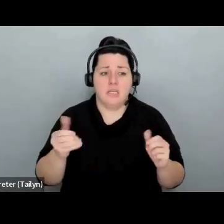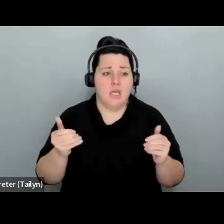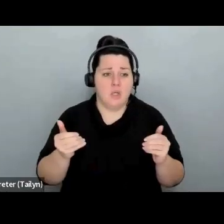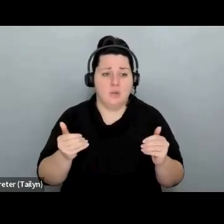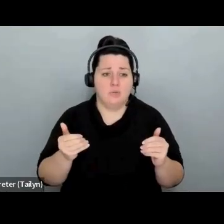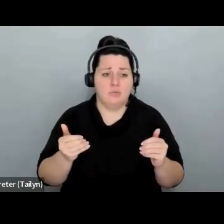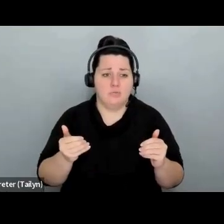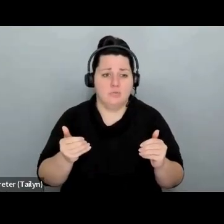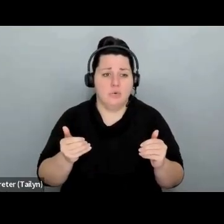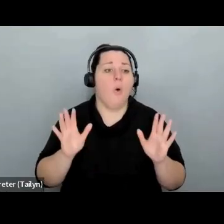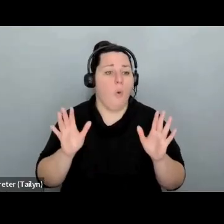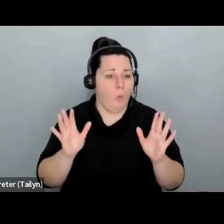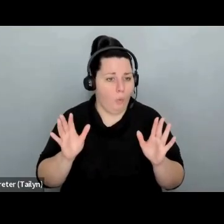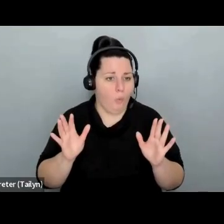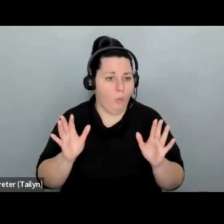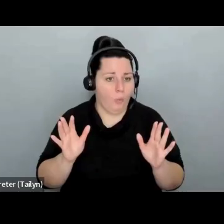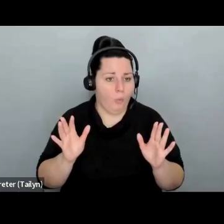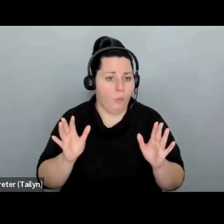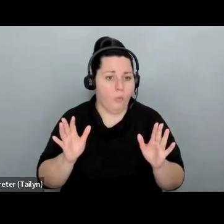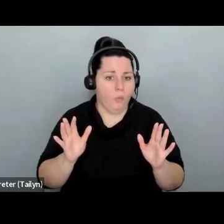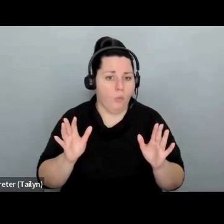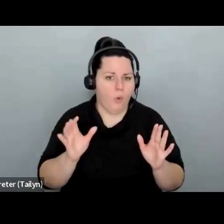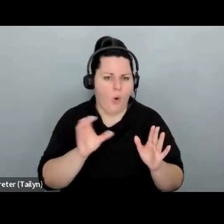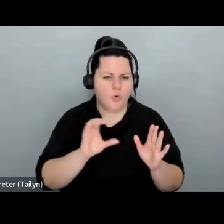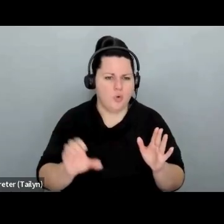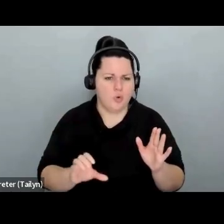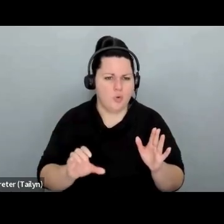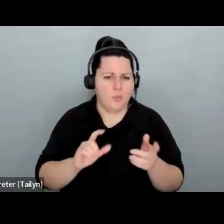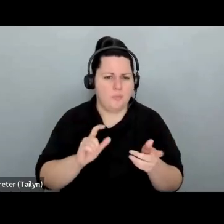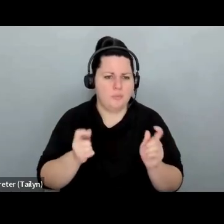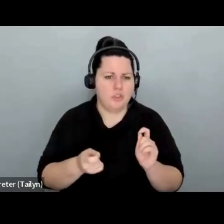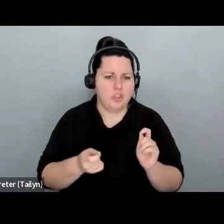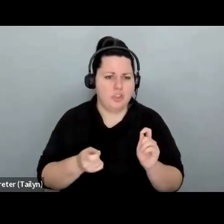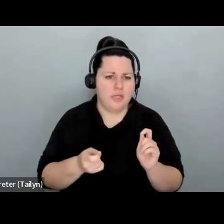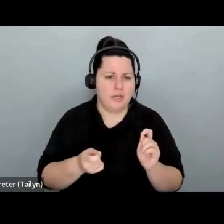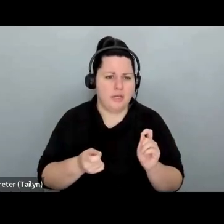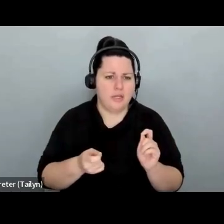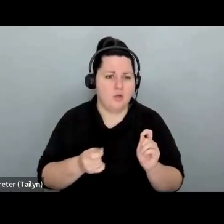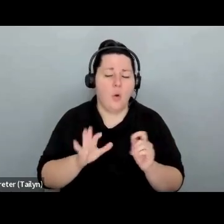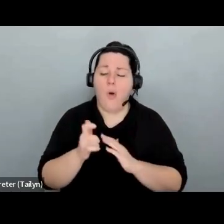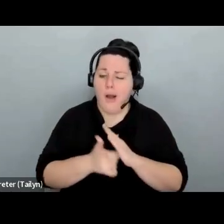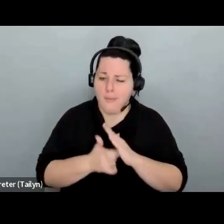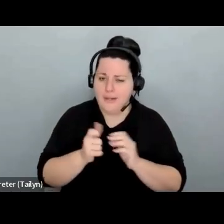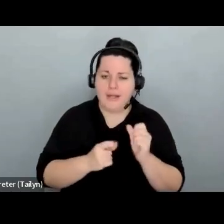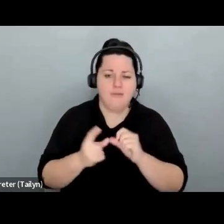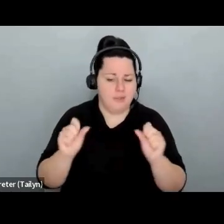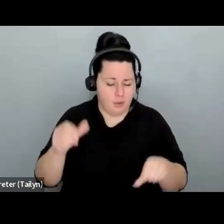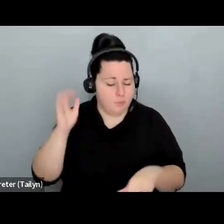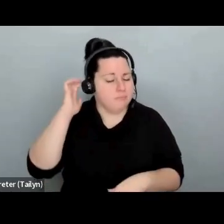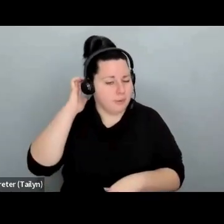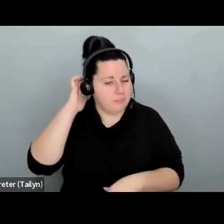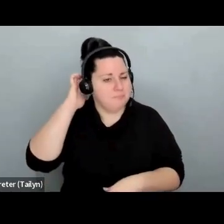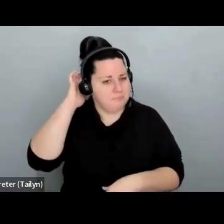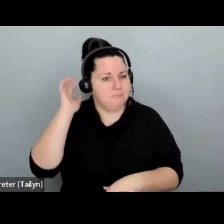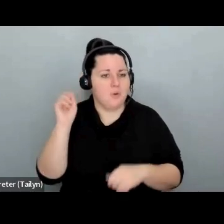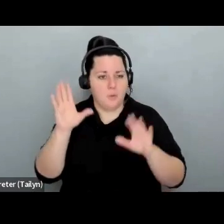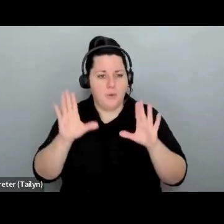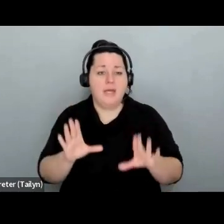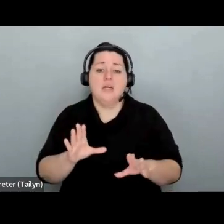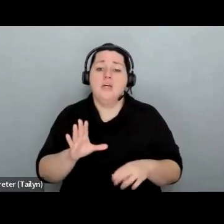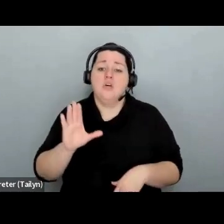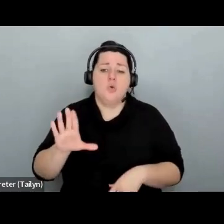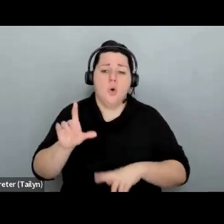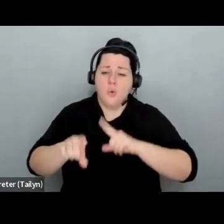make sure, oh, you know what? I think Zoom changed their settings and now it defaults to everyone. Great. So you can type